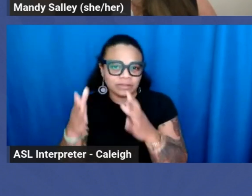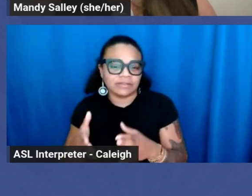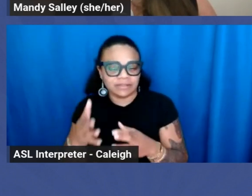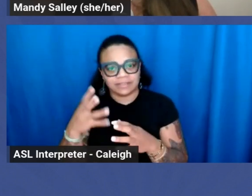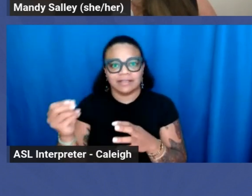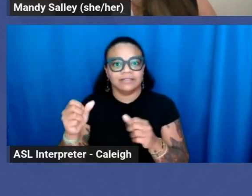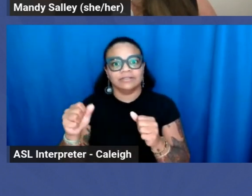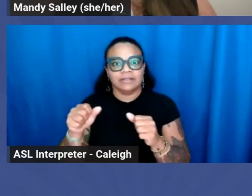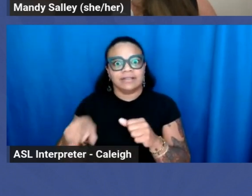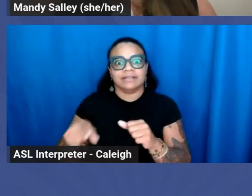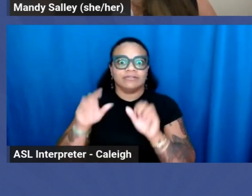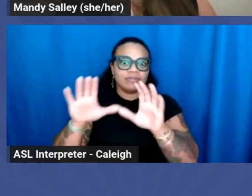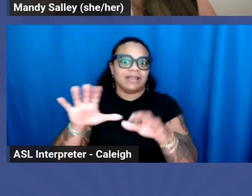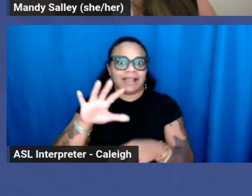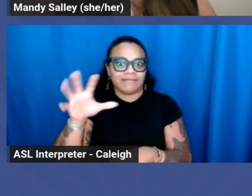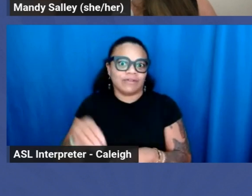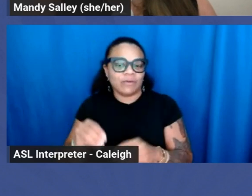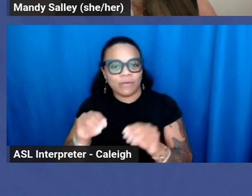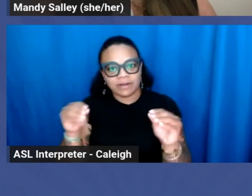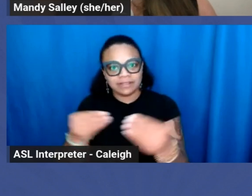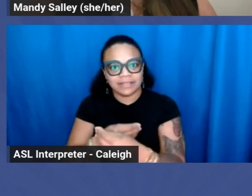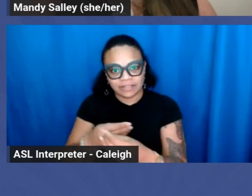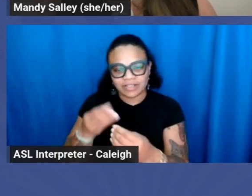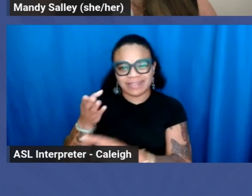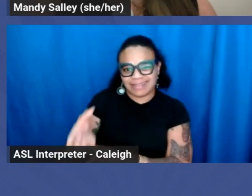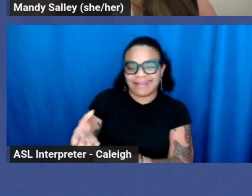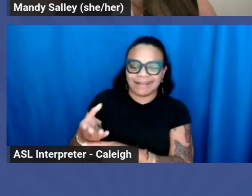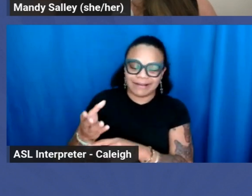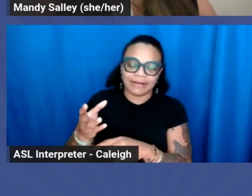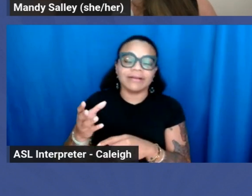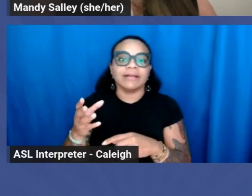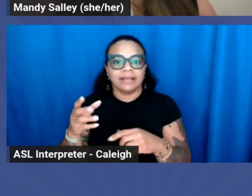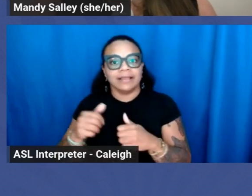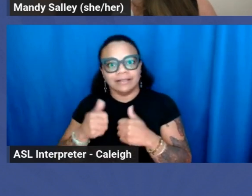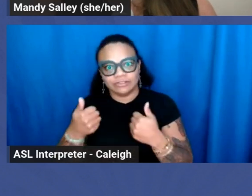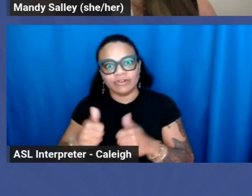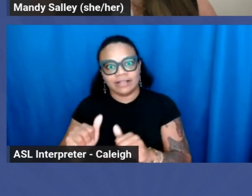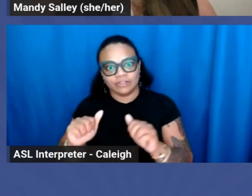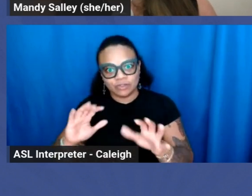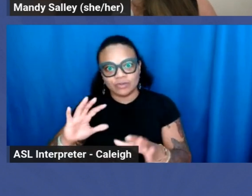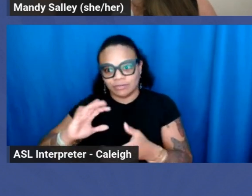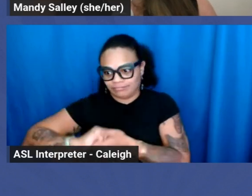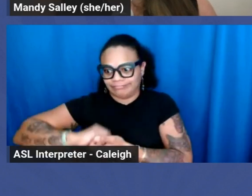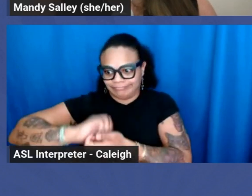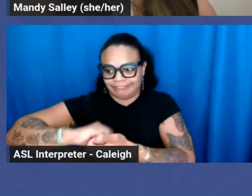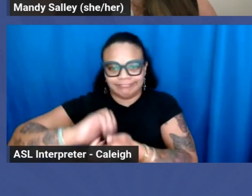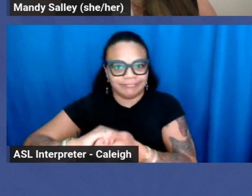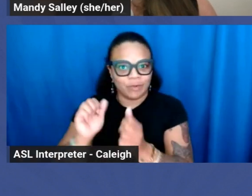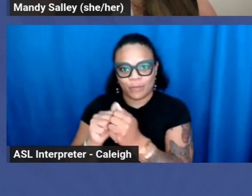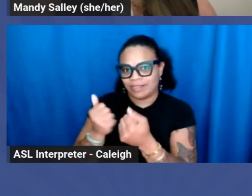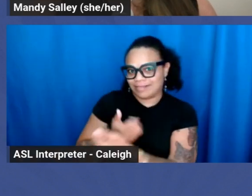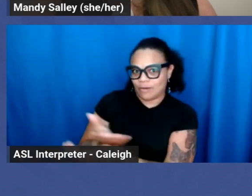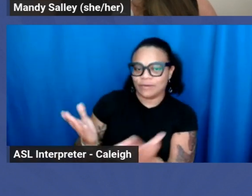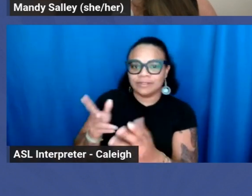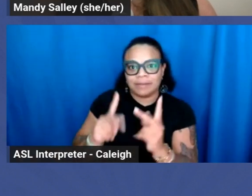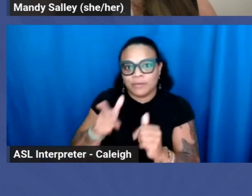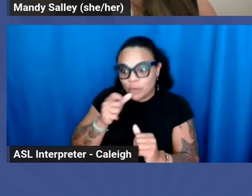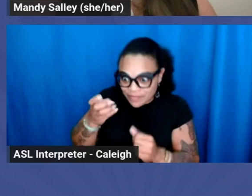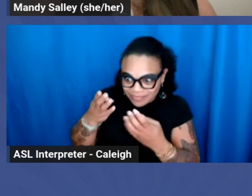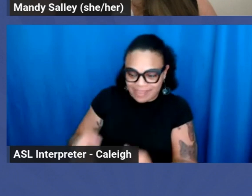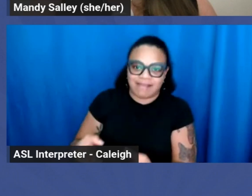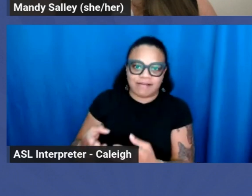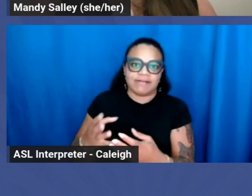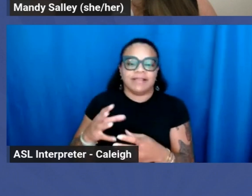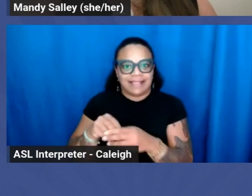ecological organization called Kimpavita, which is there, and just activating the partners on the ground. So I can go on for a long time, but it has helped us to think